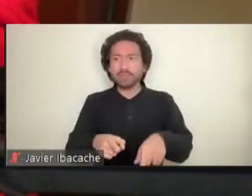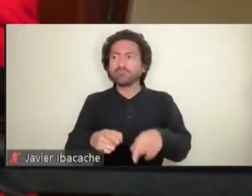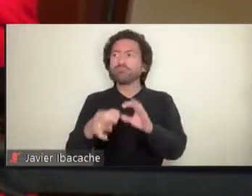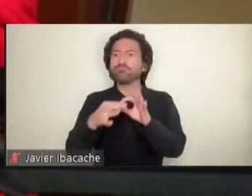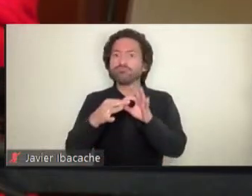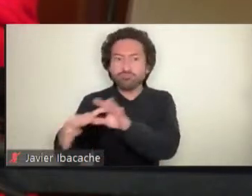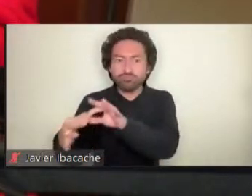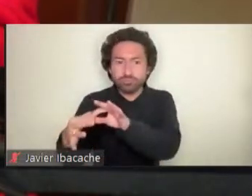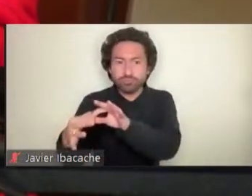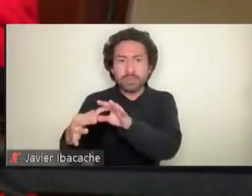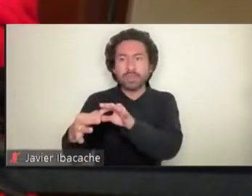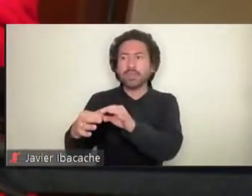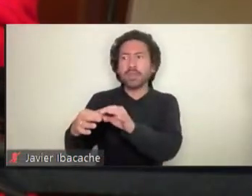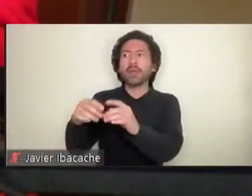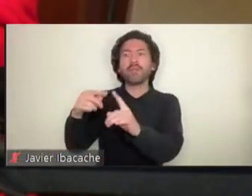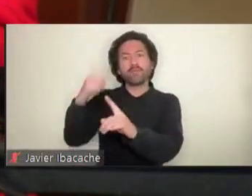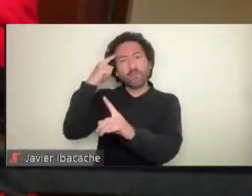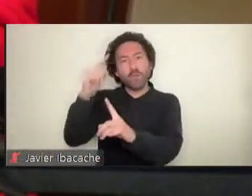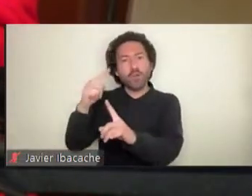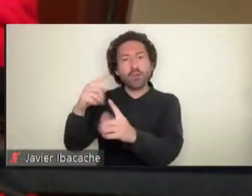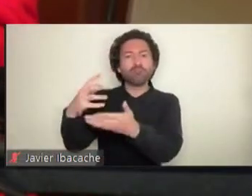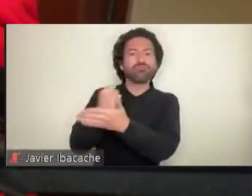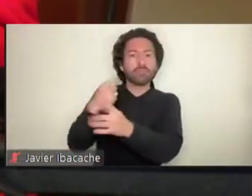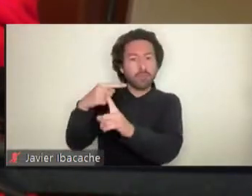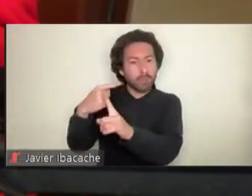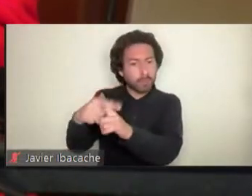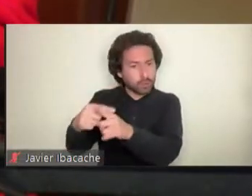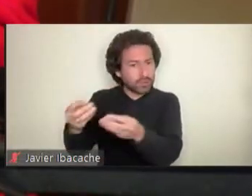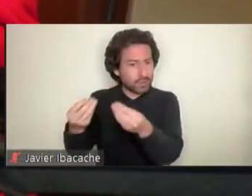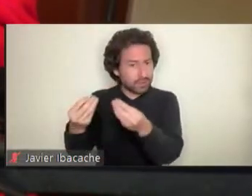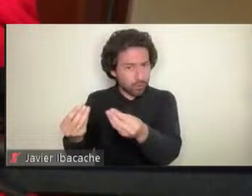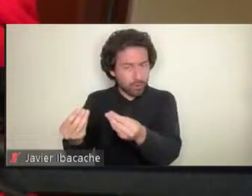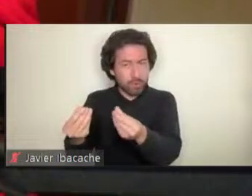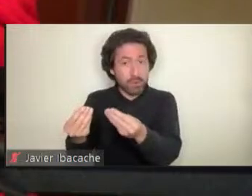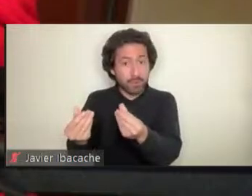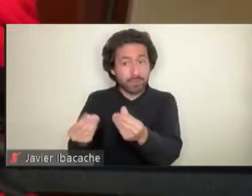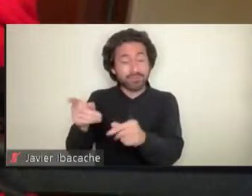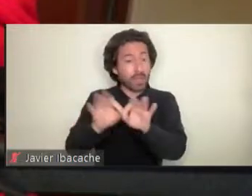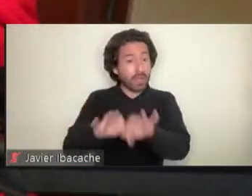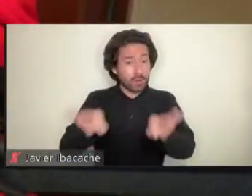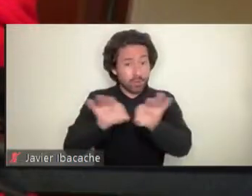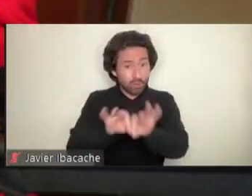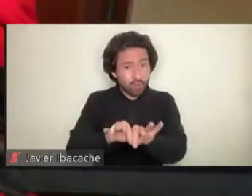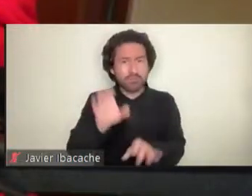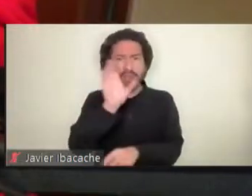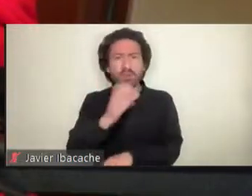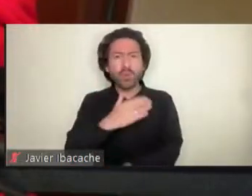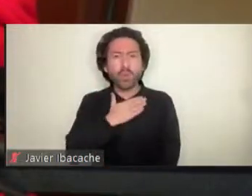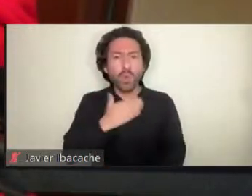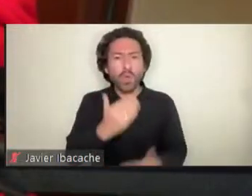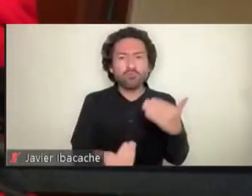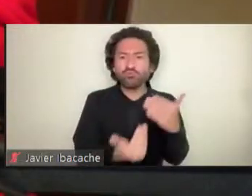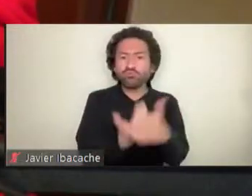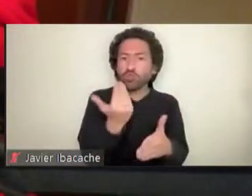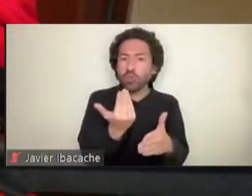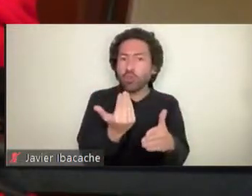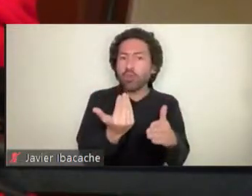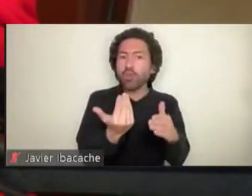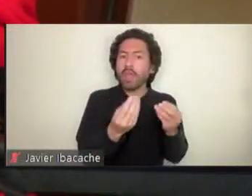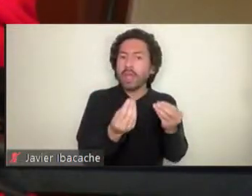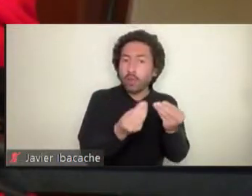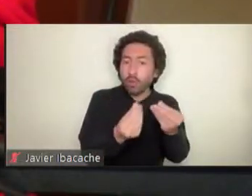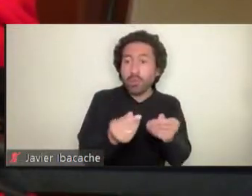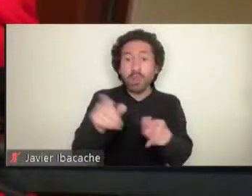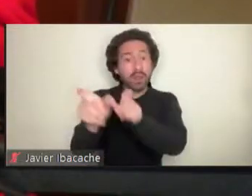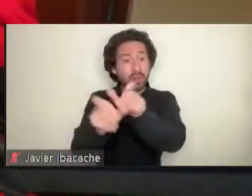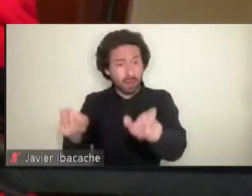positive economy and social development. It's important that we seek to develop a knowledge economy and a society and place more